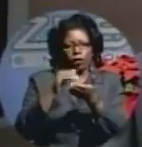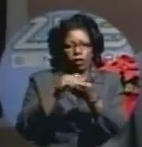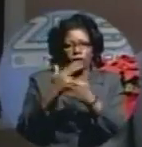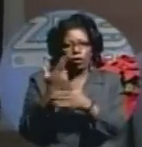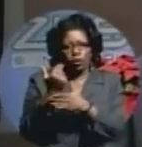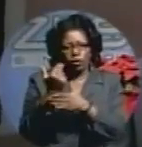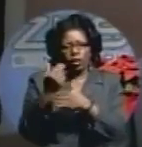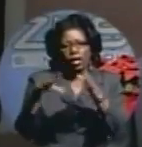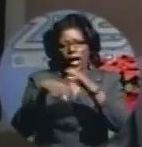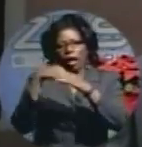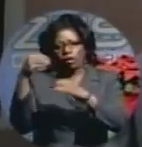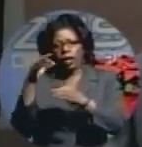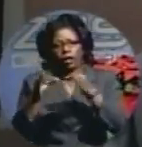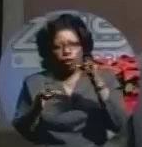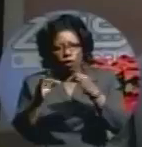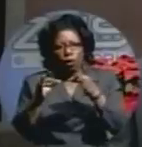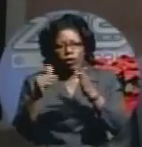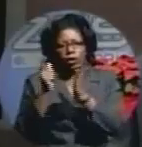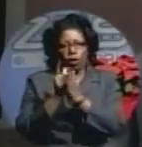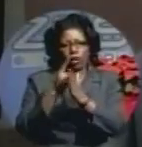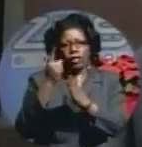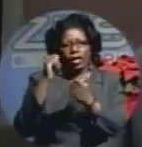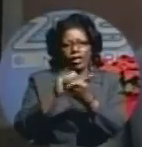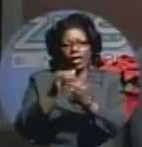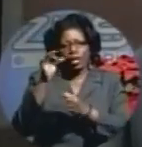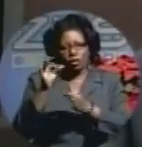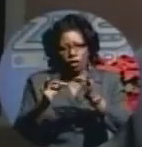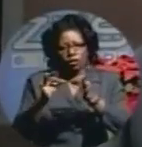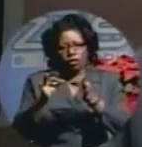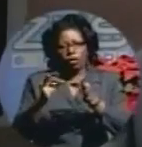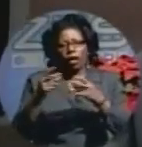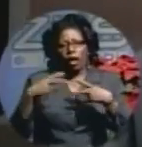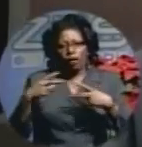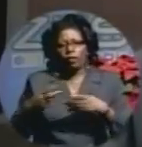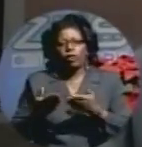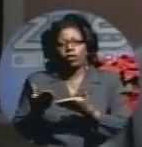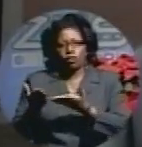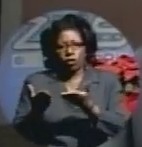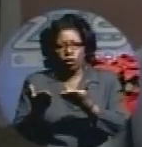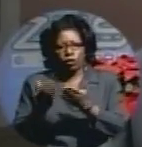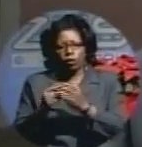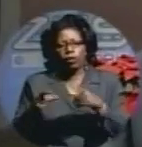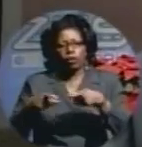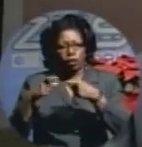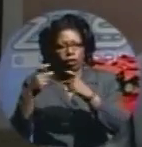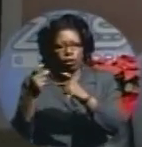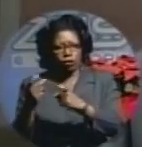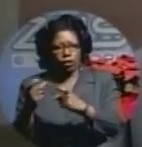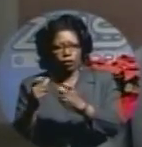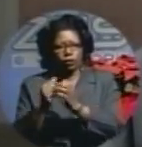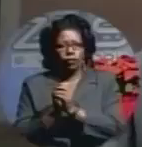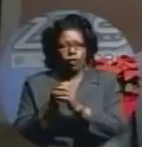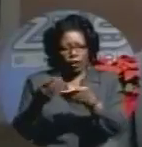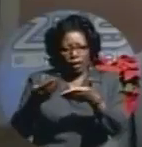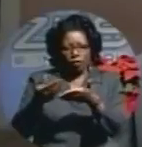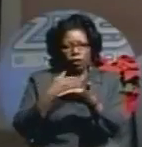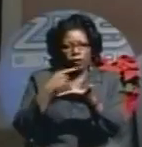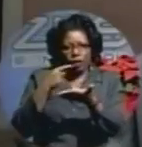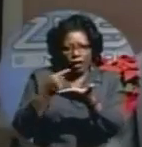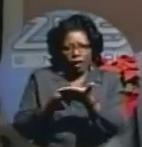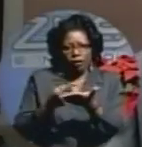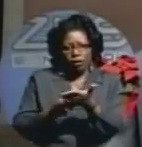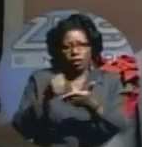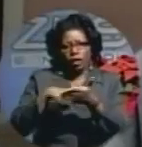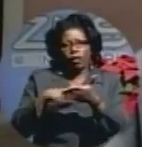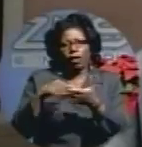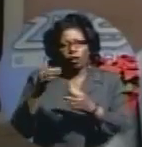Goodman's attorney Jeffrey Farquharson noted that justice had been served. There are some issues with respect to some of the evidence in the trial and